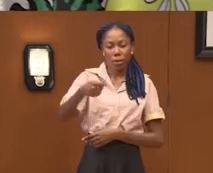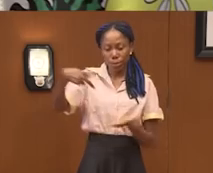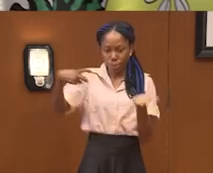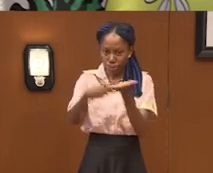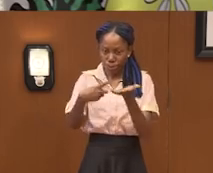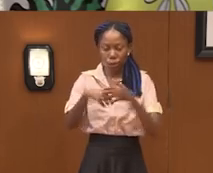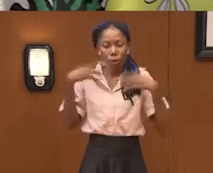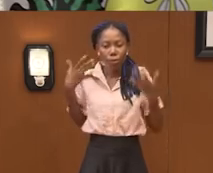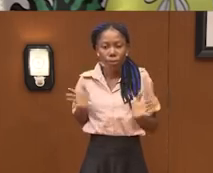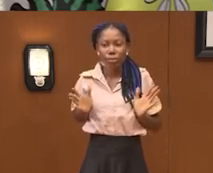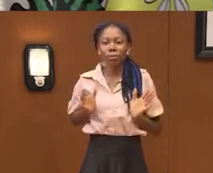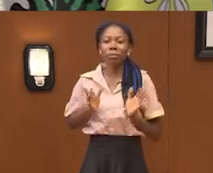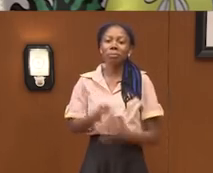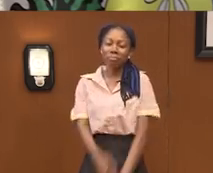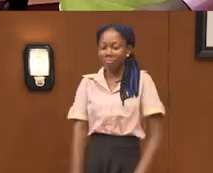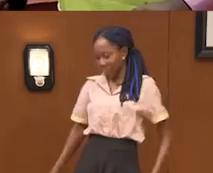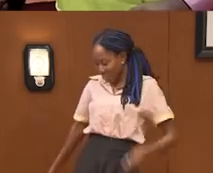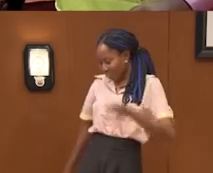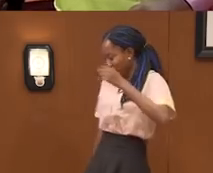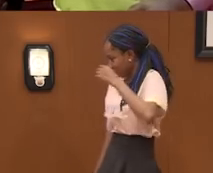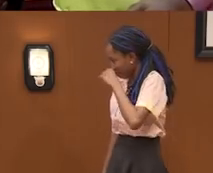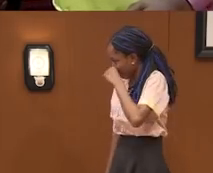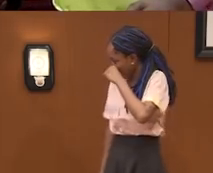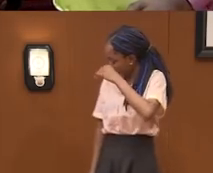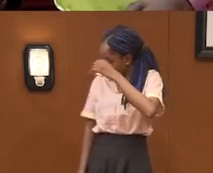Give me the proof. He's the proof now.